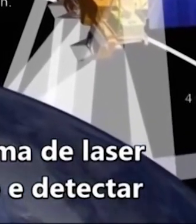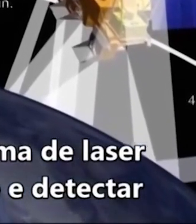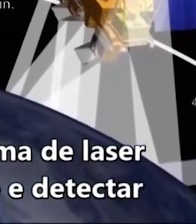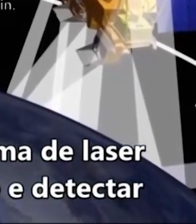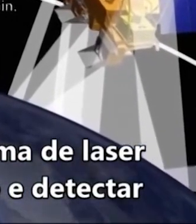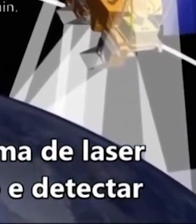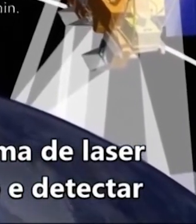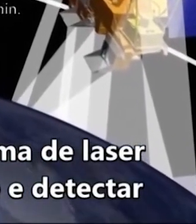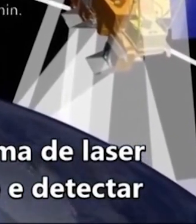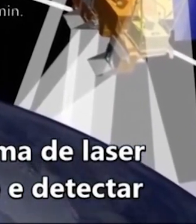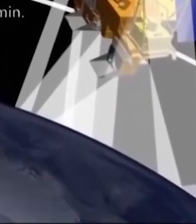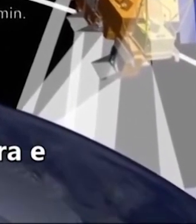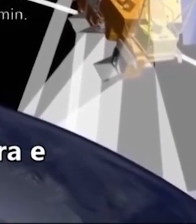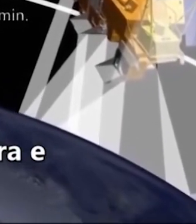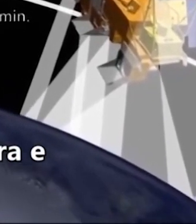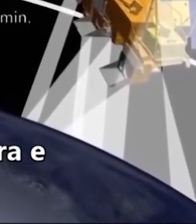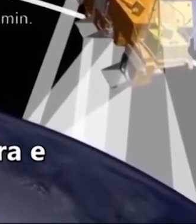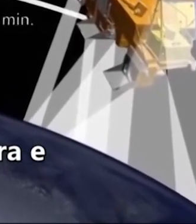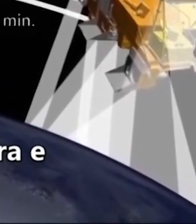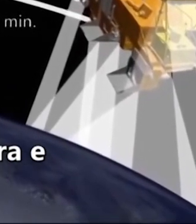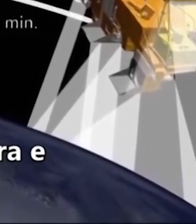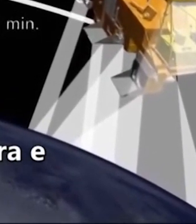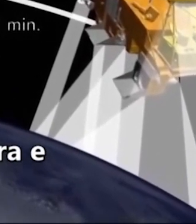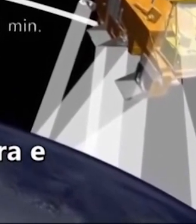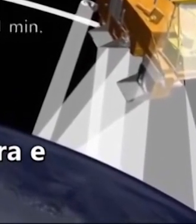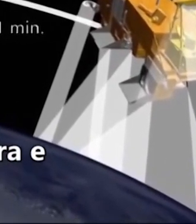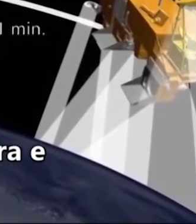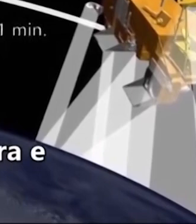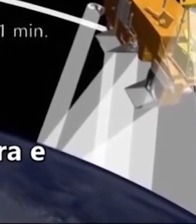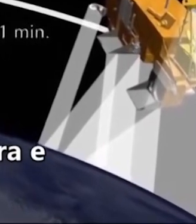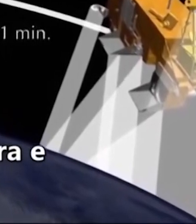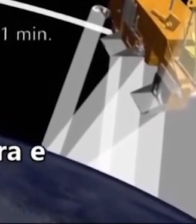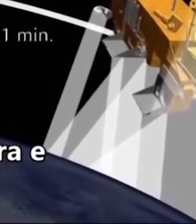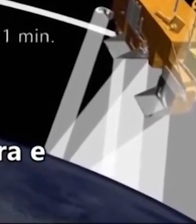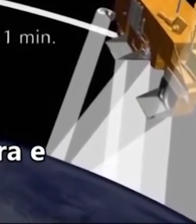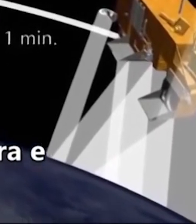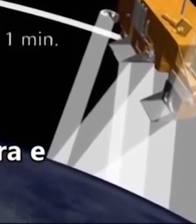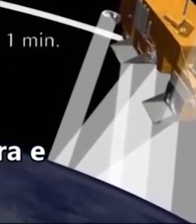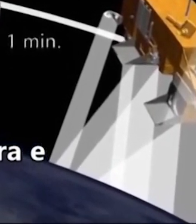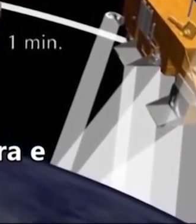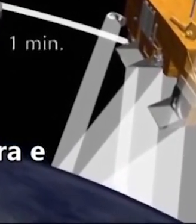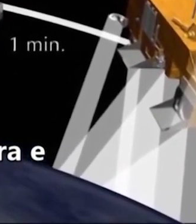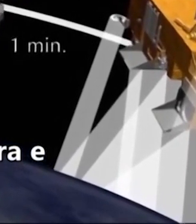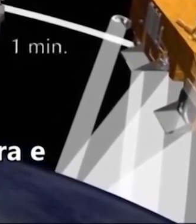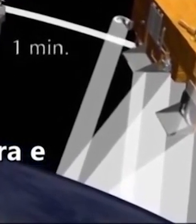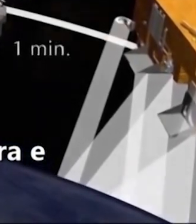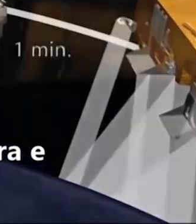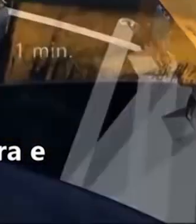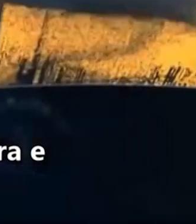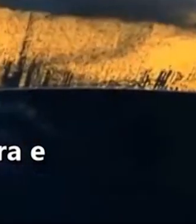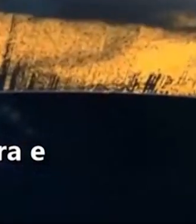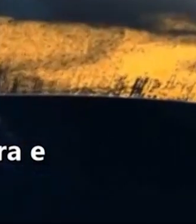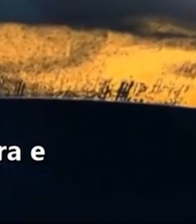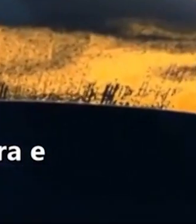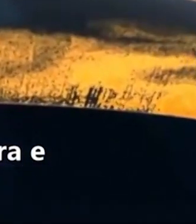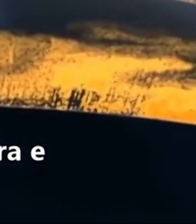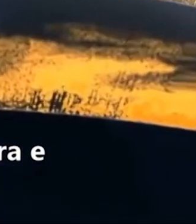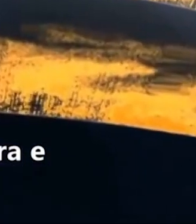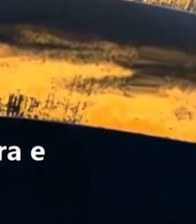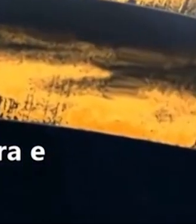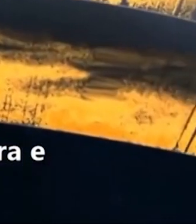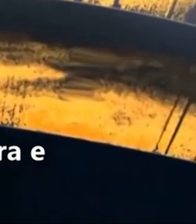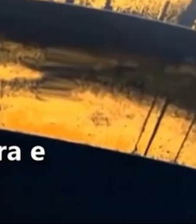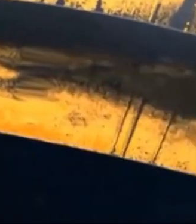Satellite Observation, uses a laser range finder, or LiDAR, to scan Earth's atmosphere for the vertical distribution of dust and